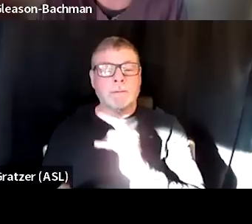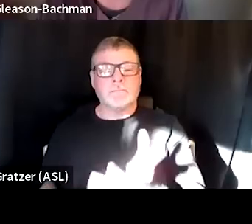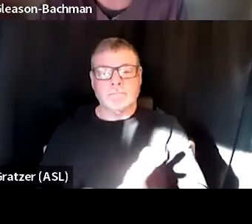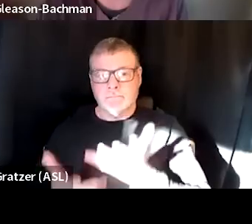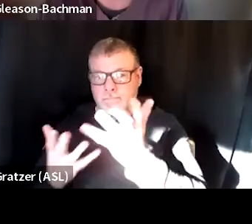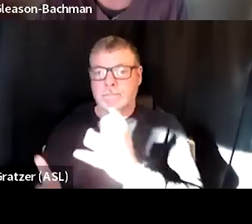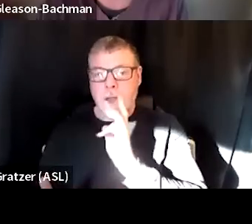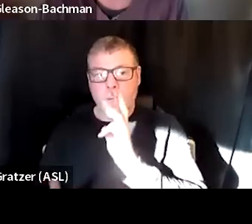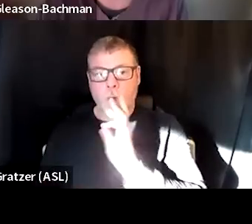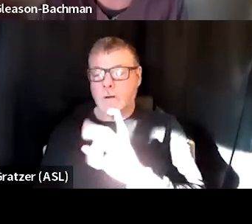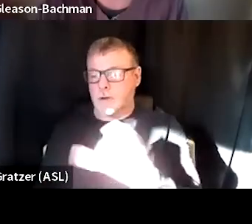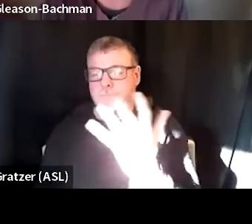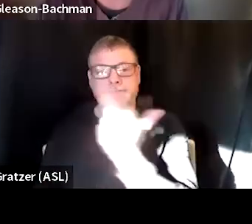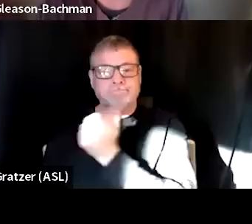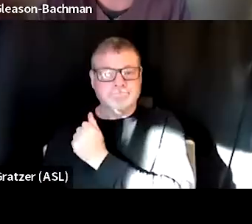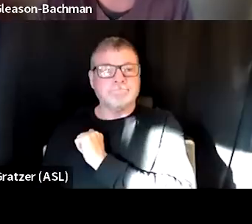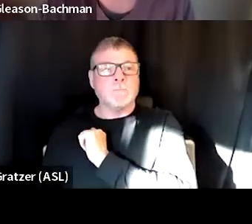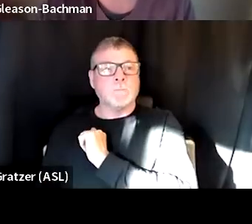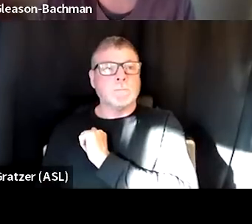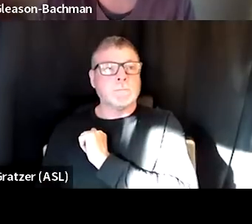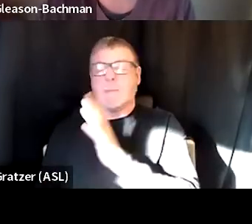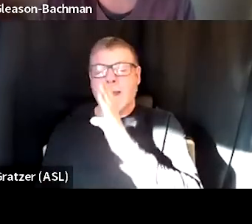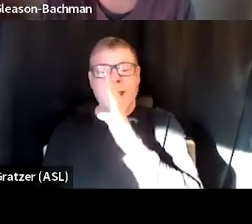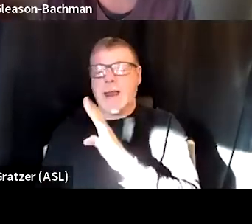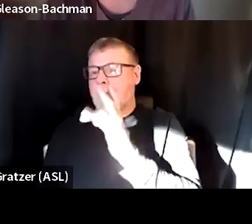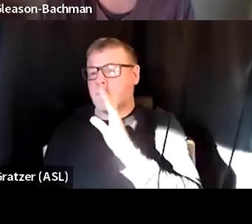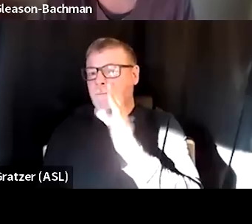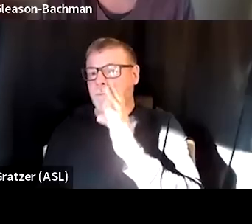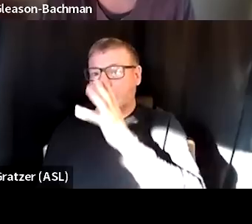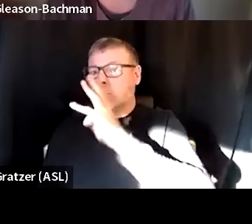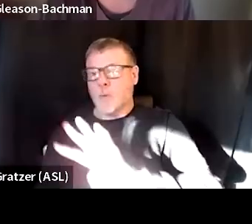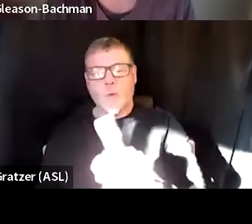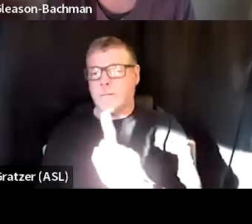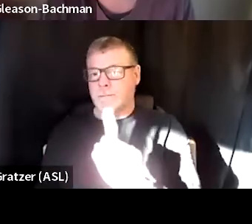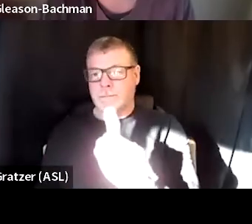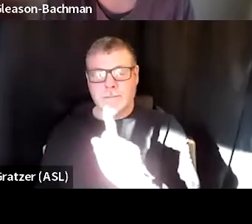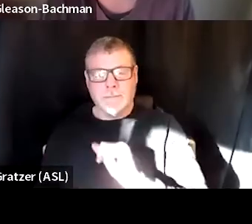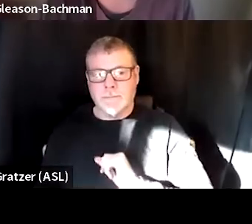and we just turn around and walk away. You know what I mean? But we don't ever turn our backs on them, and they're not